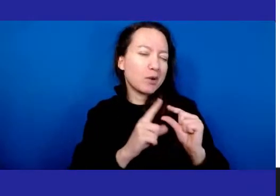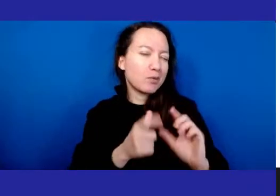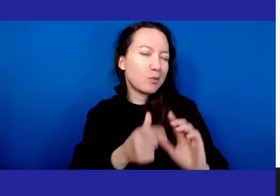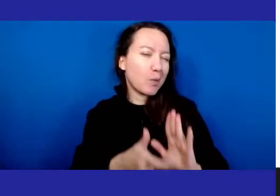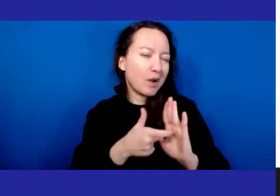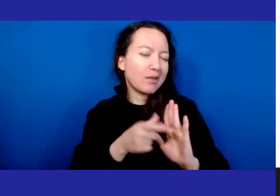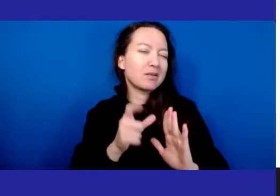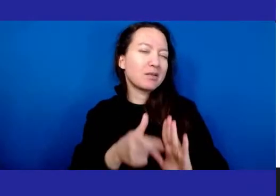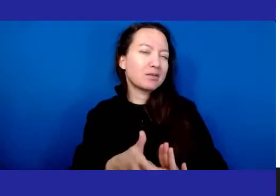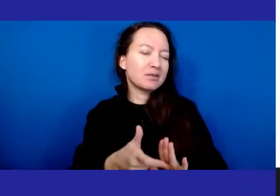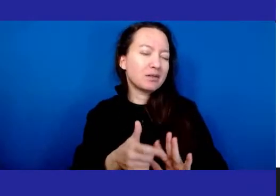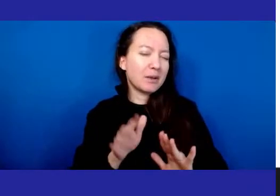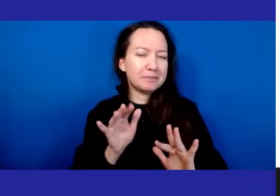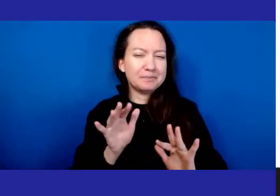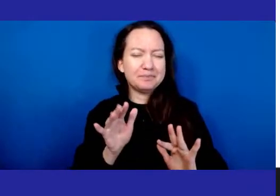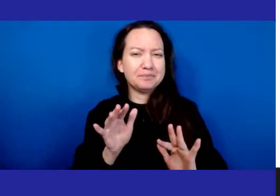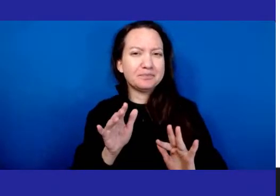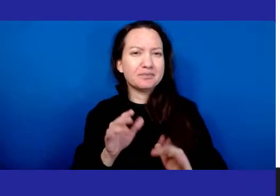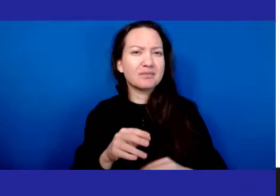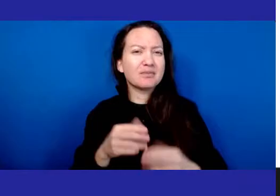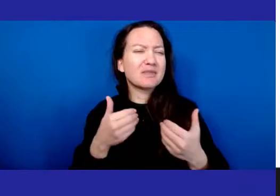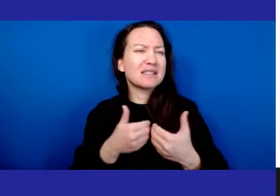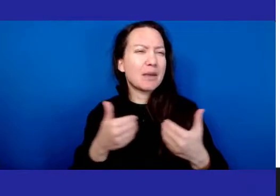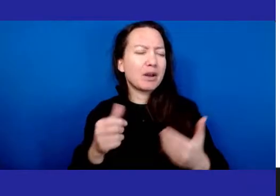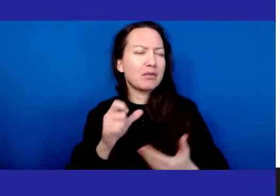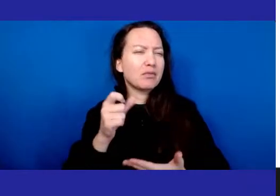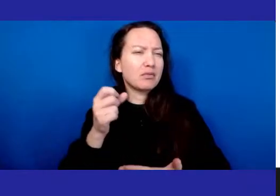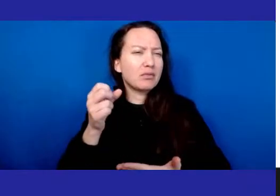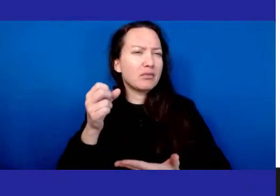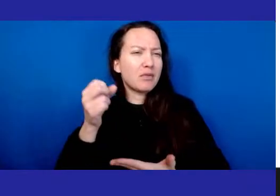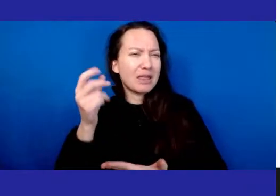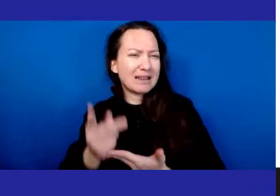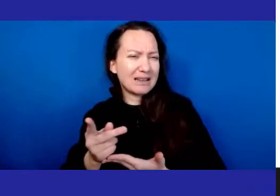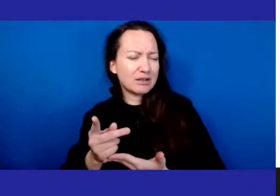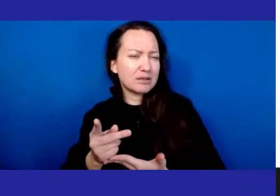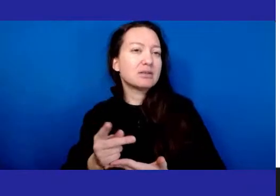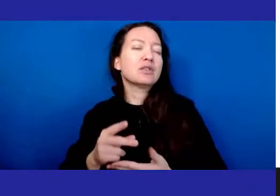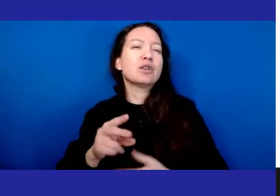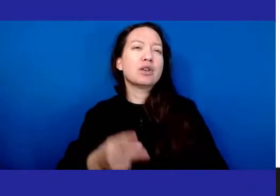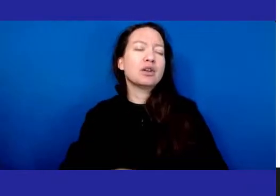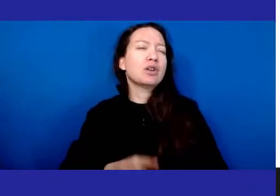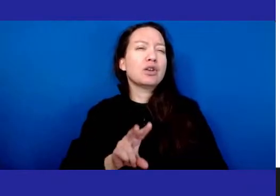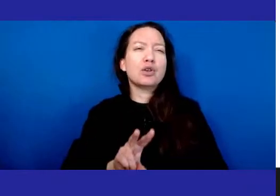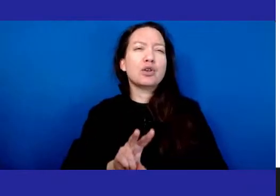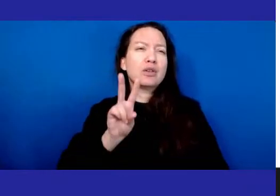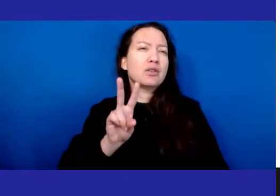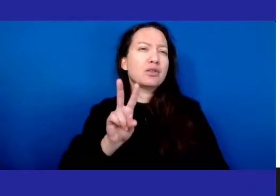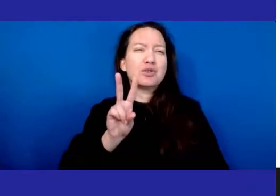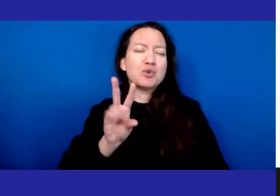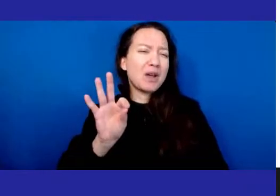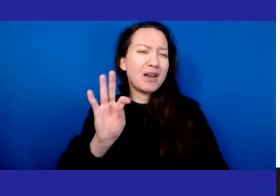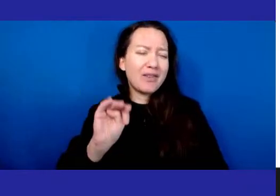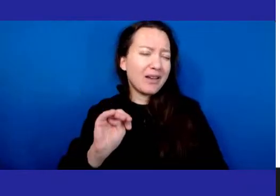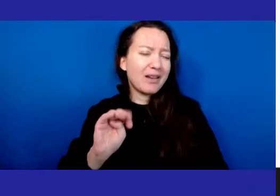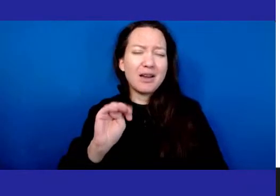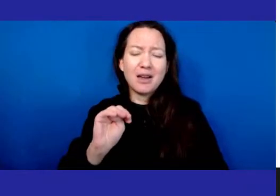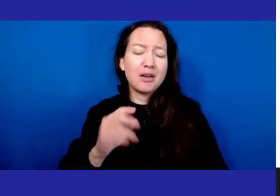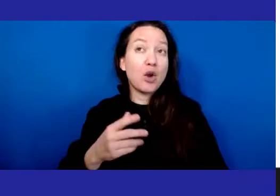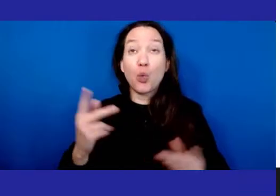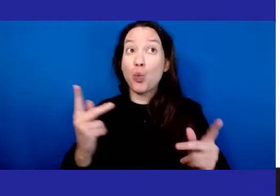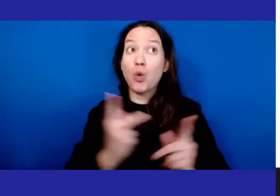now do separate authentications? Yeah, so So we have now we're doing double, so it's not, Exactly. it's worse than it used to